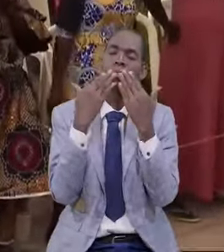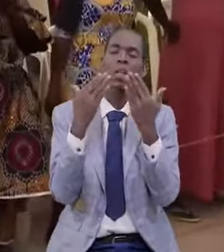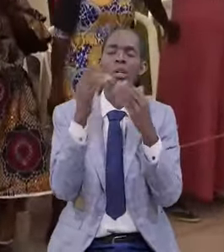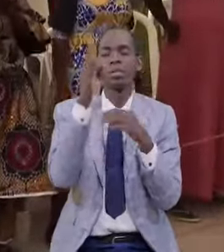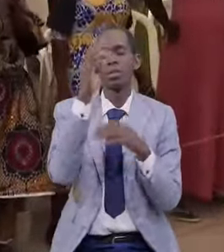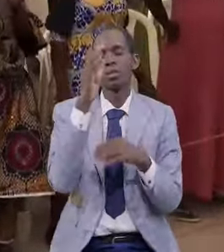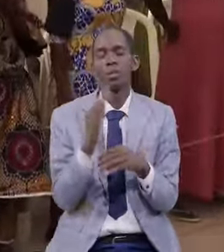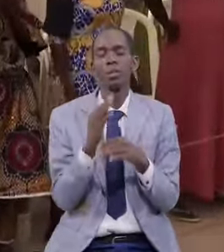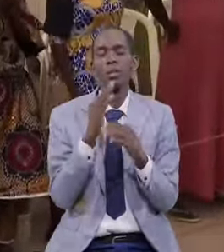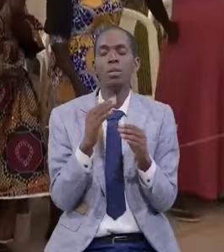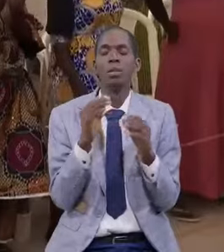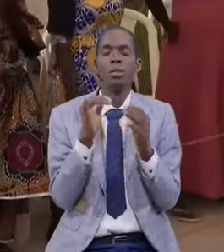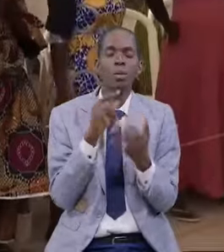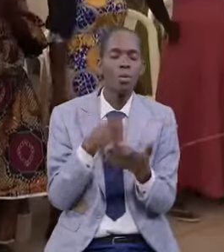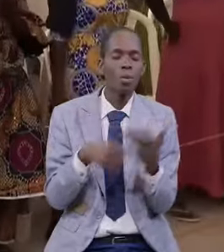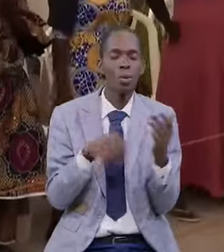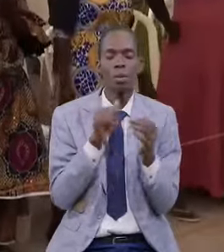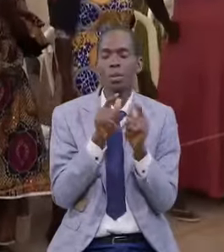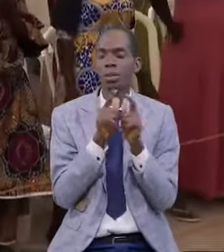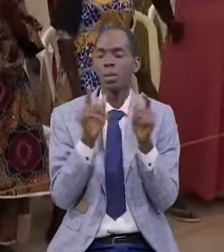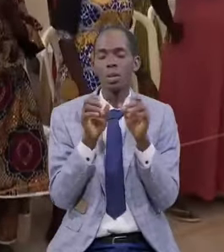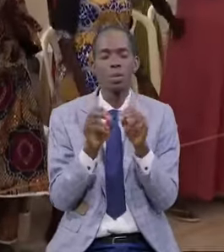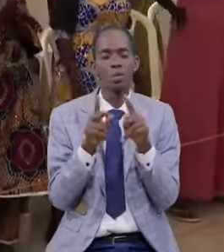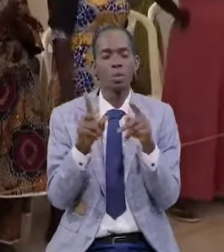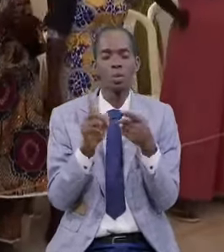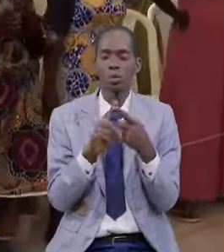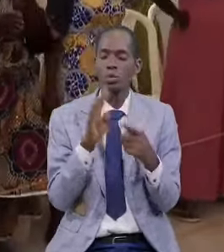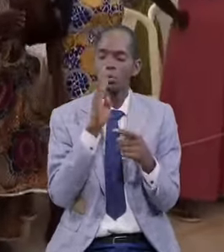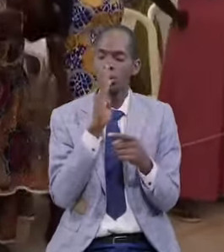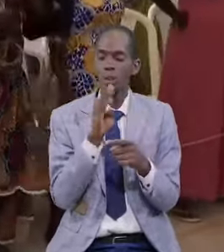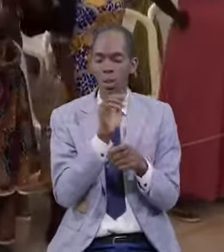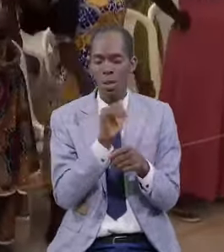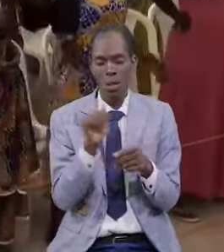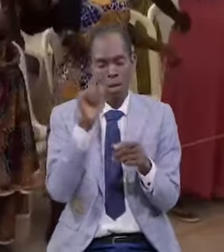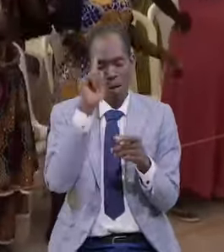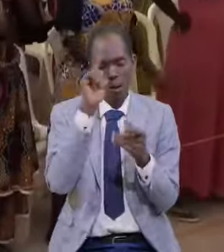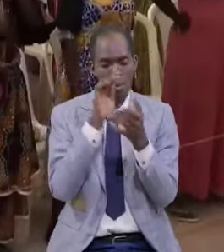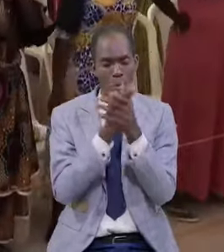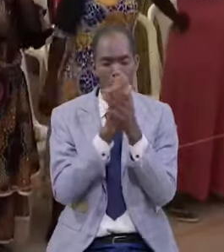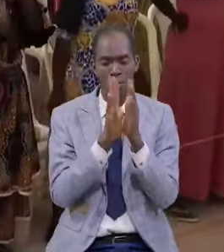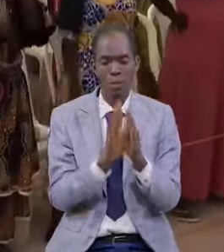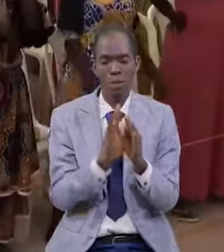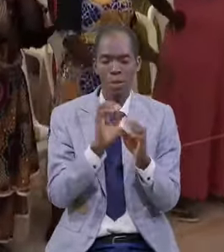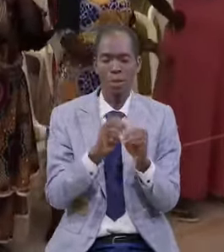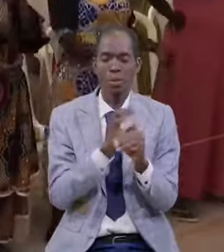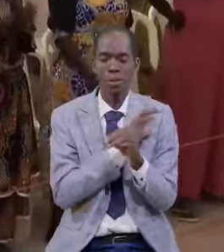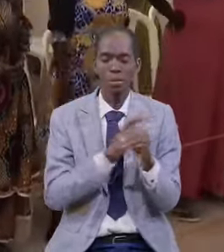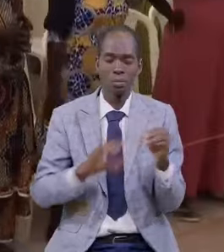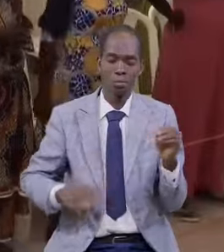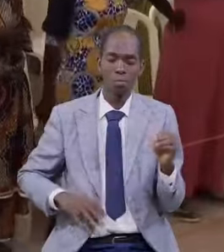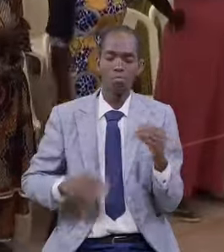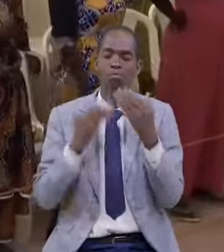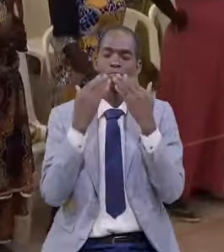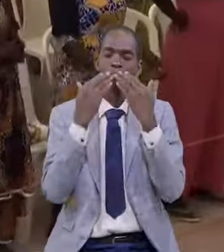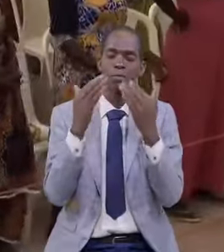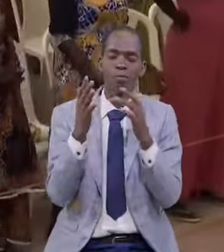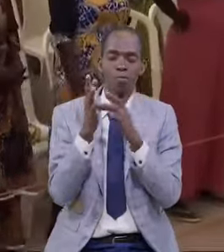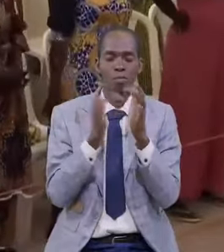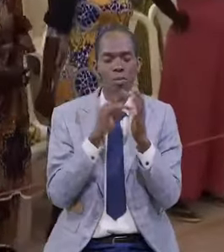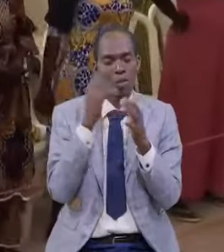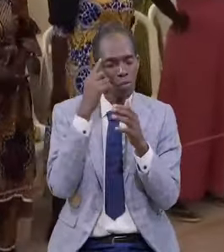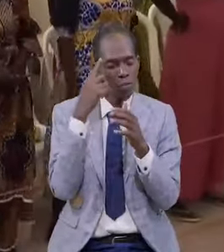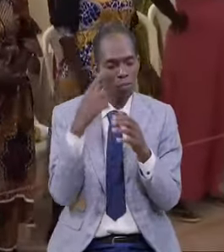in Christ let's appreciate Jesus for interceding on our behalf in the Throne of